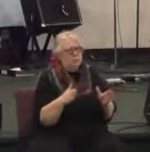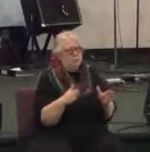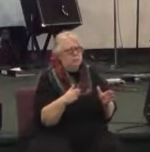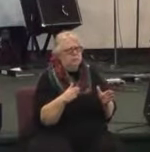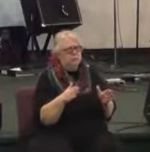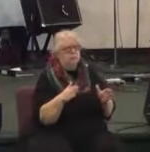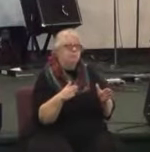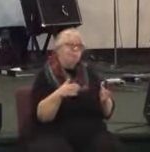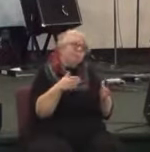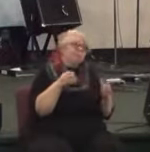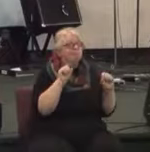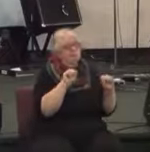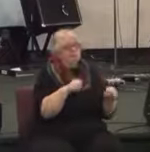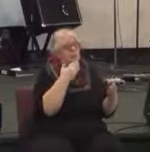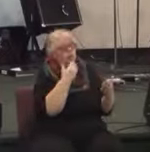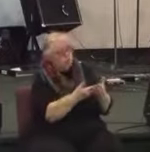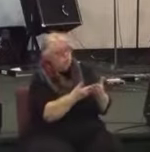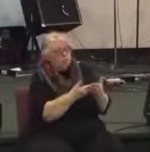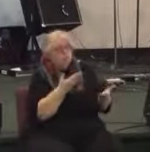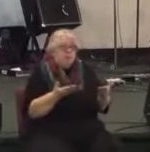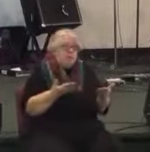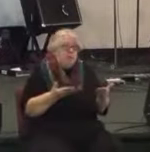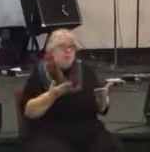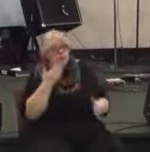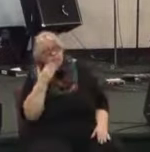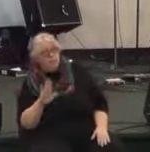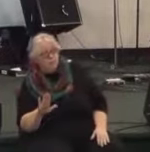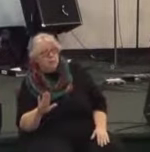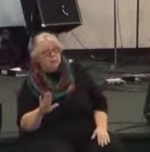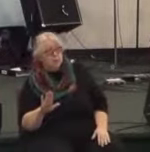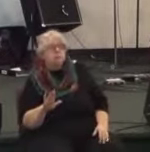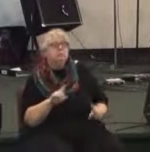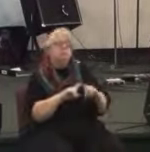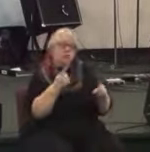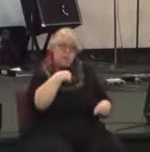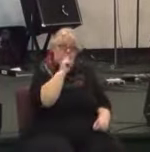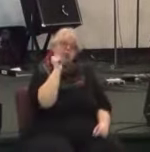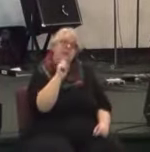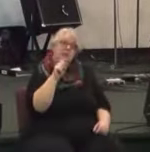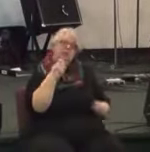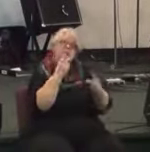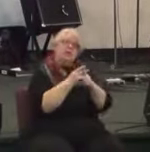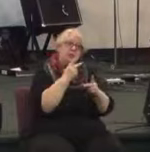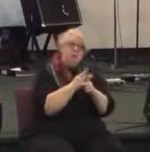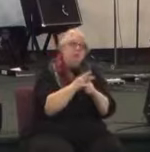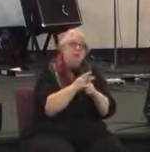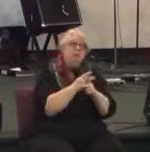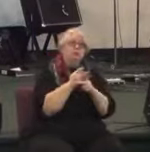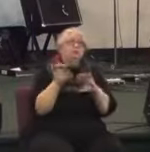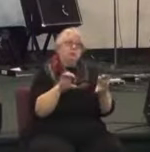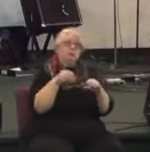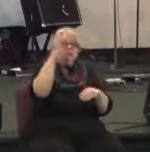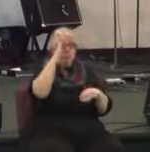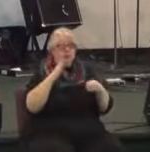And it can be good or bad. We have to be careful to be in God's will. Worldly people have motives, and it's for self-gain.